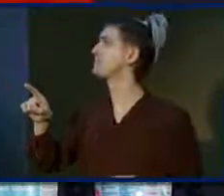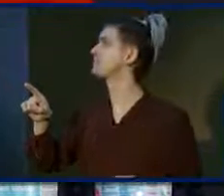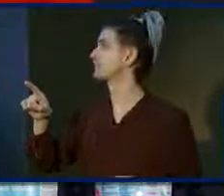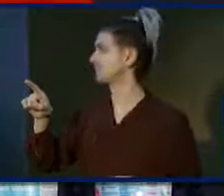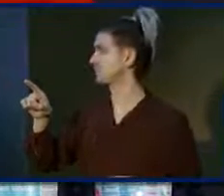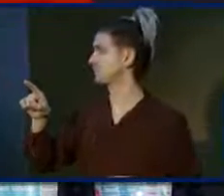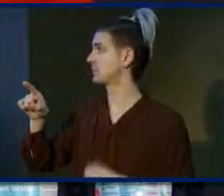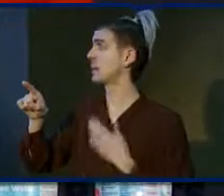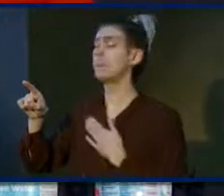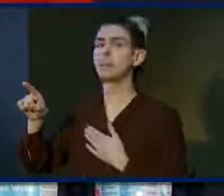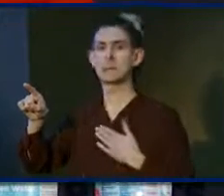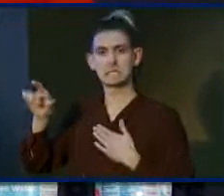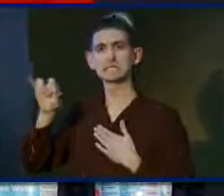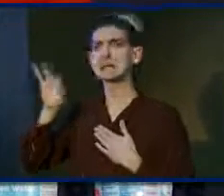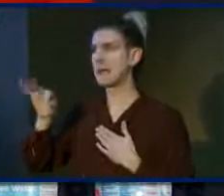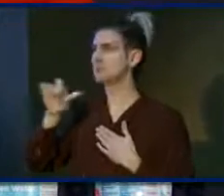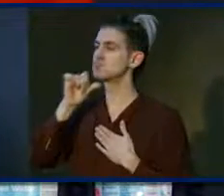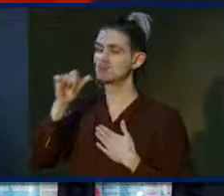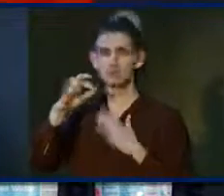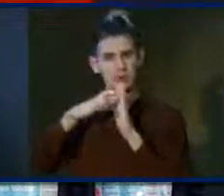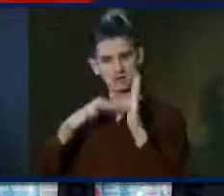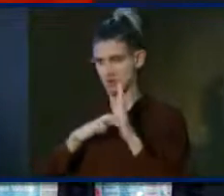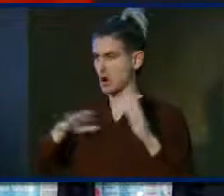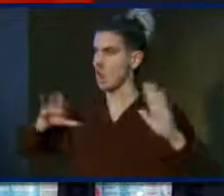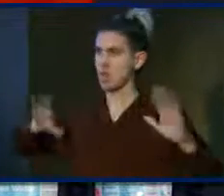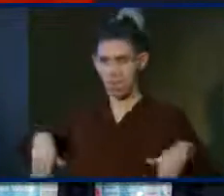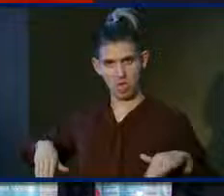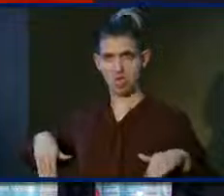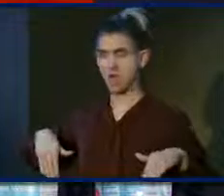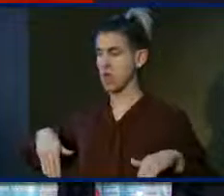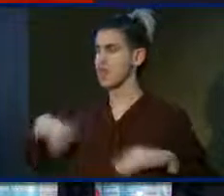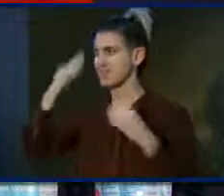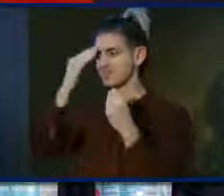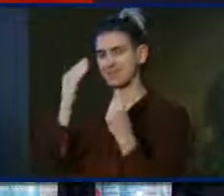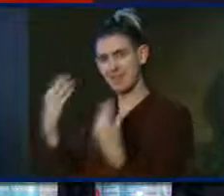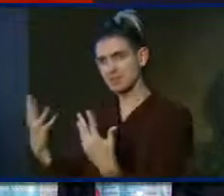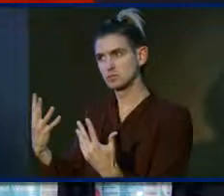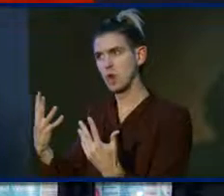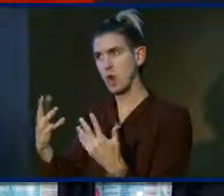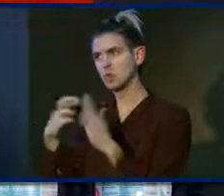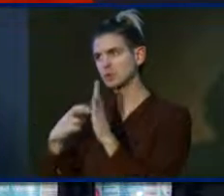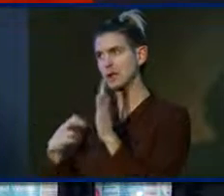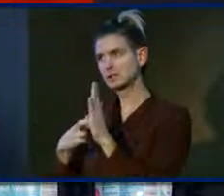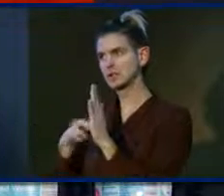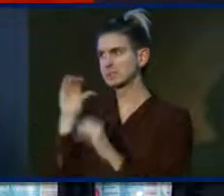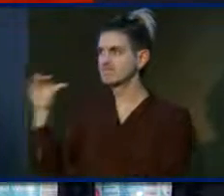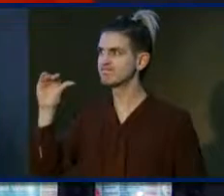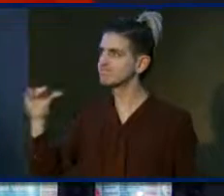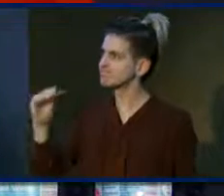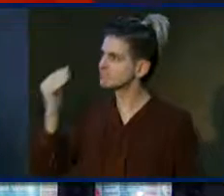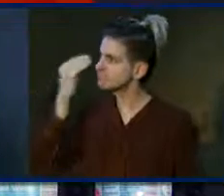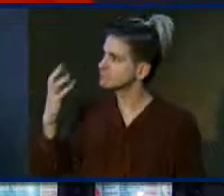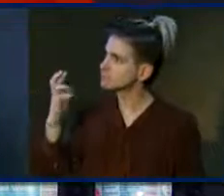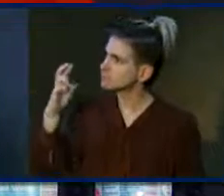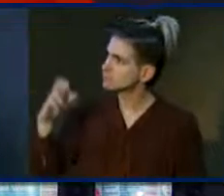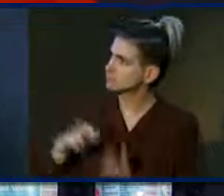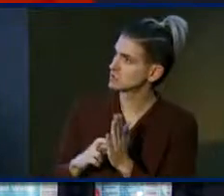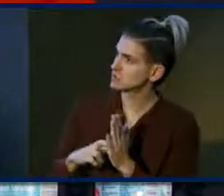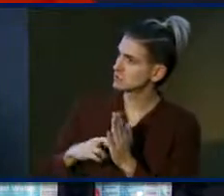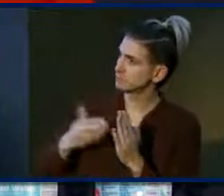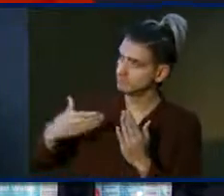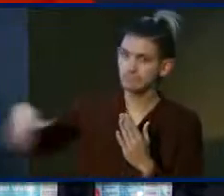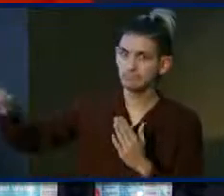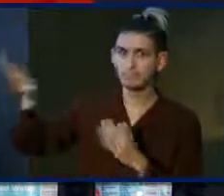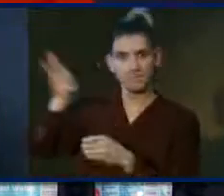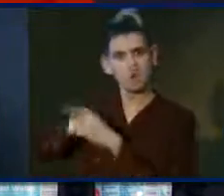Please, if you're not registered to vote, please register to vote and go vote. And you know what? I had 6 kids in